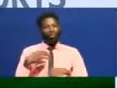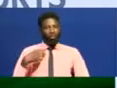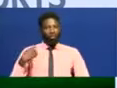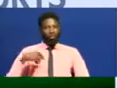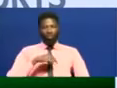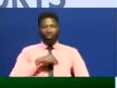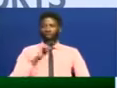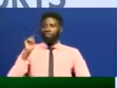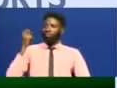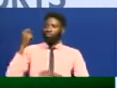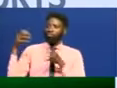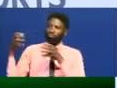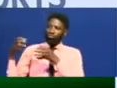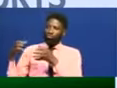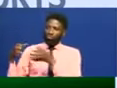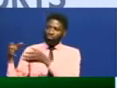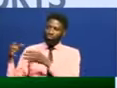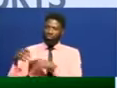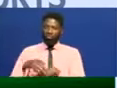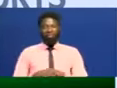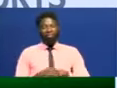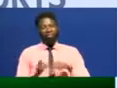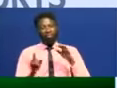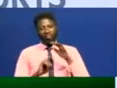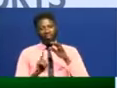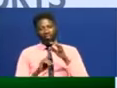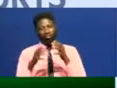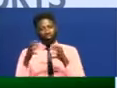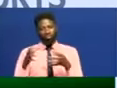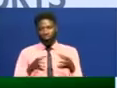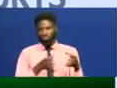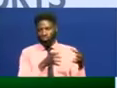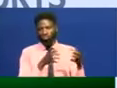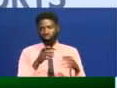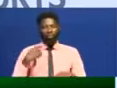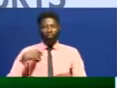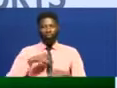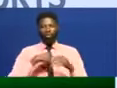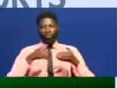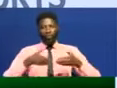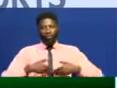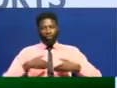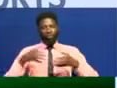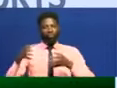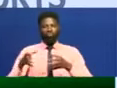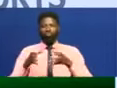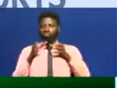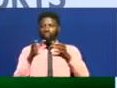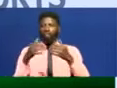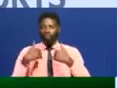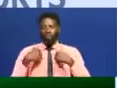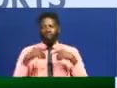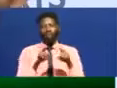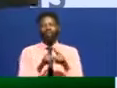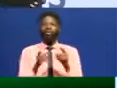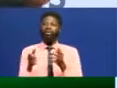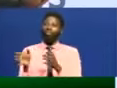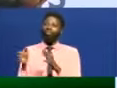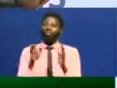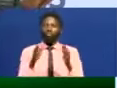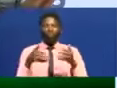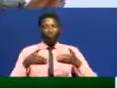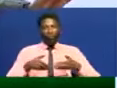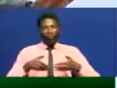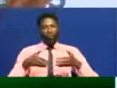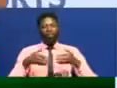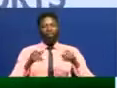presidential segment, we'll have a ministerial segment, we'll have a youth segment, and we'll have an opportunity for young people like